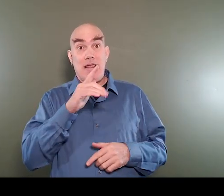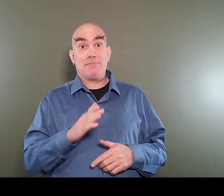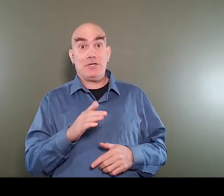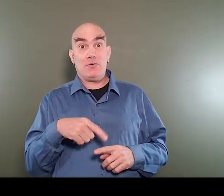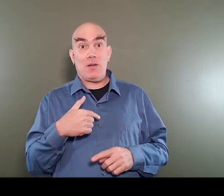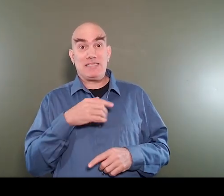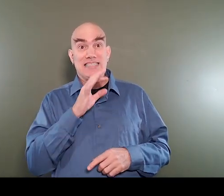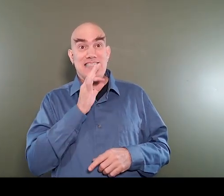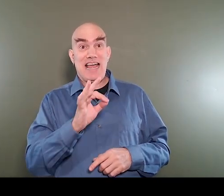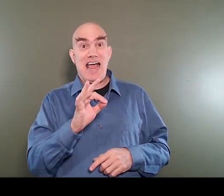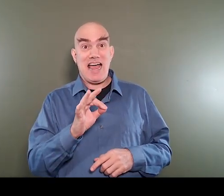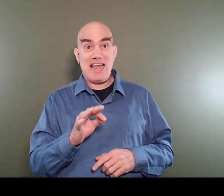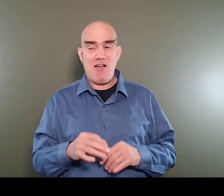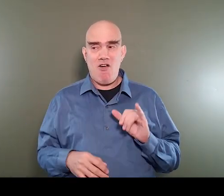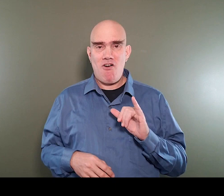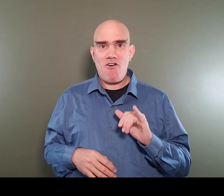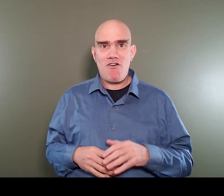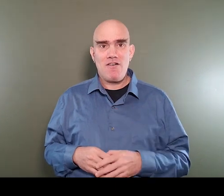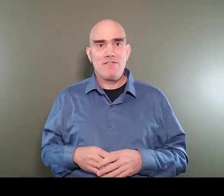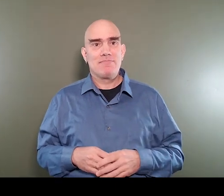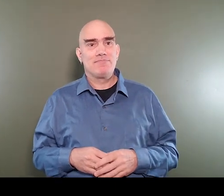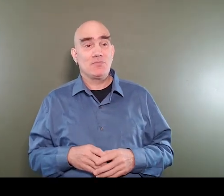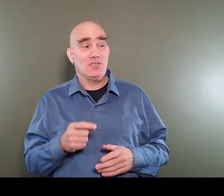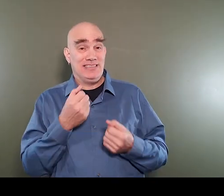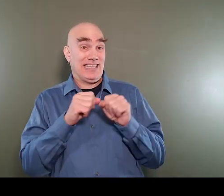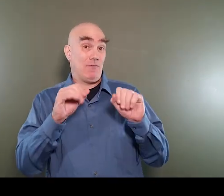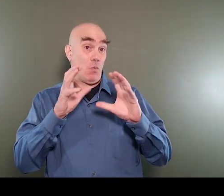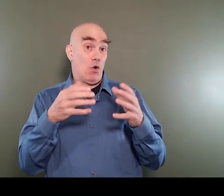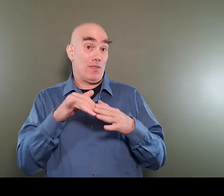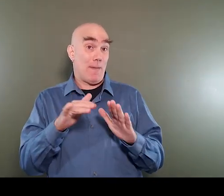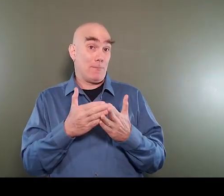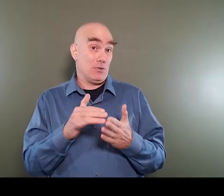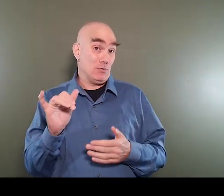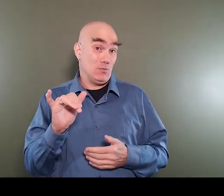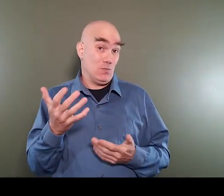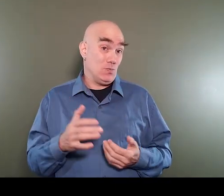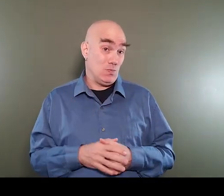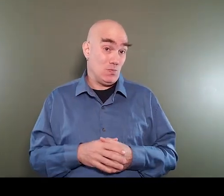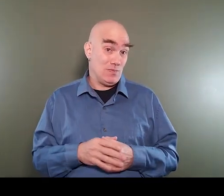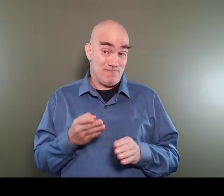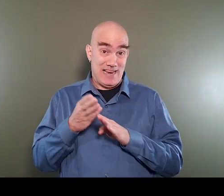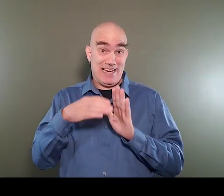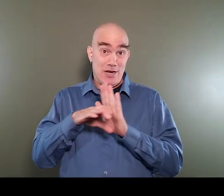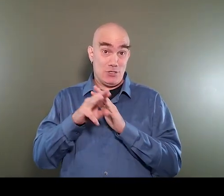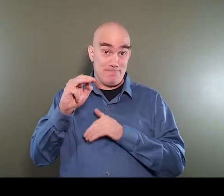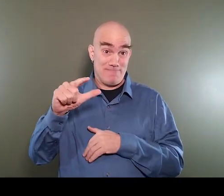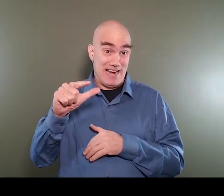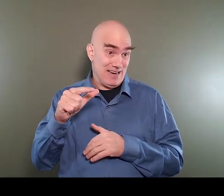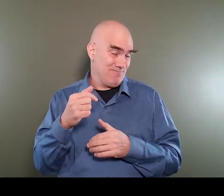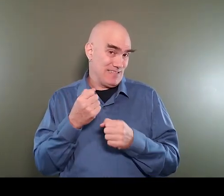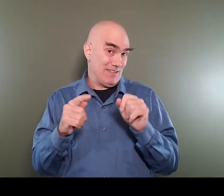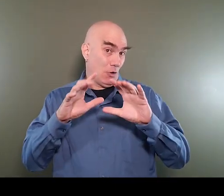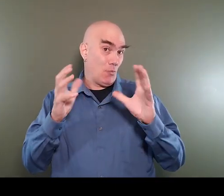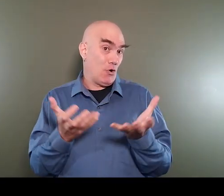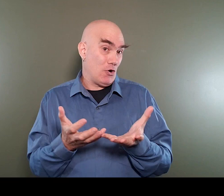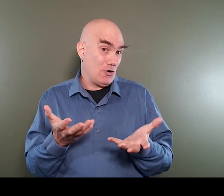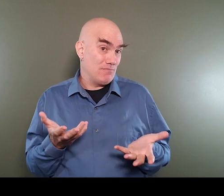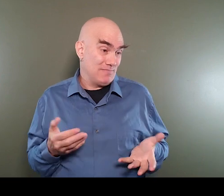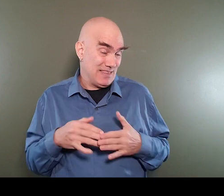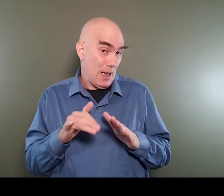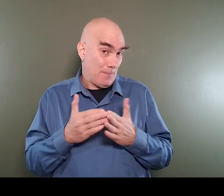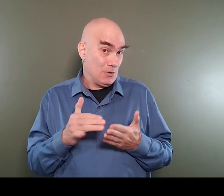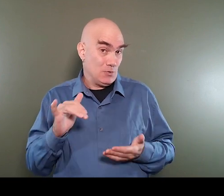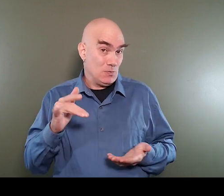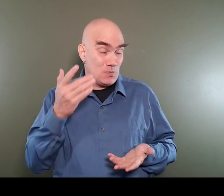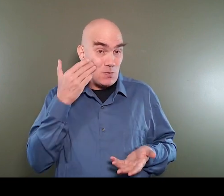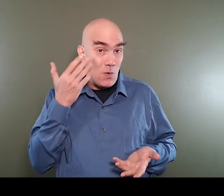my librarian when I was 9 years old. She saves the world in that book as well. The main character, Meg, saves